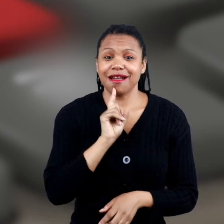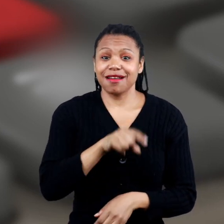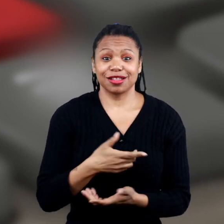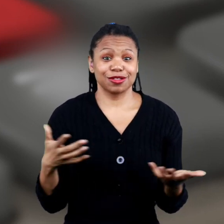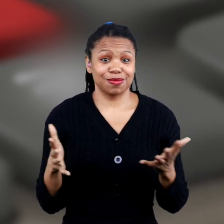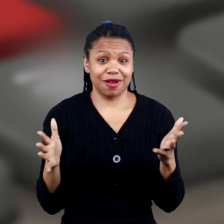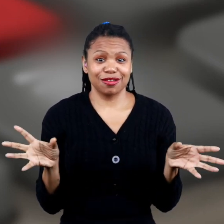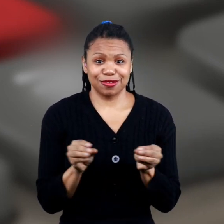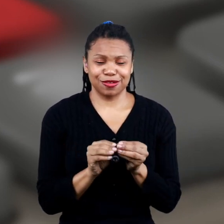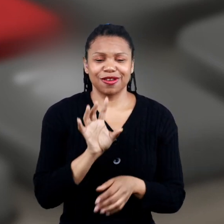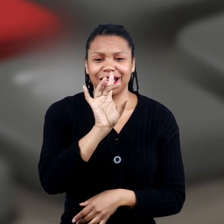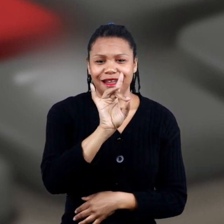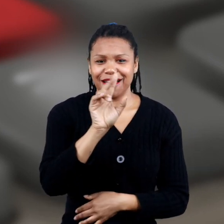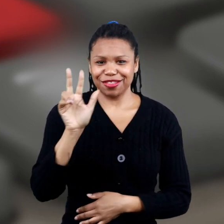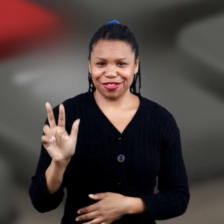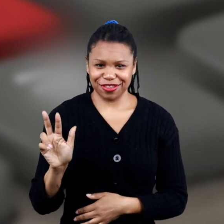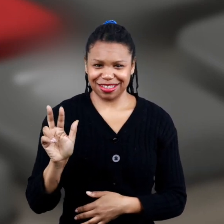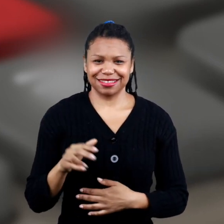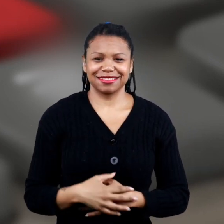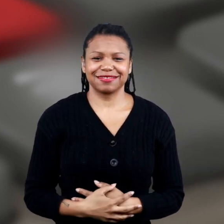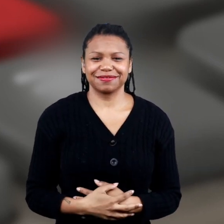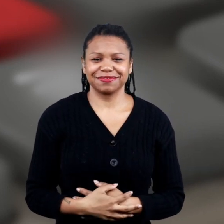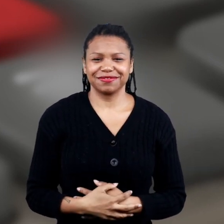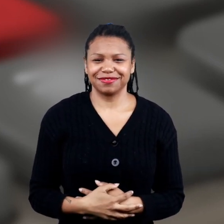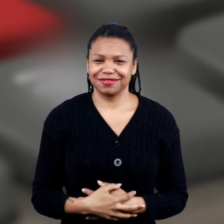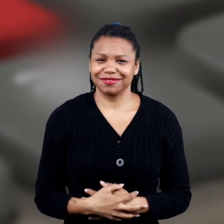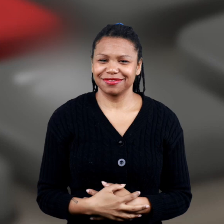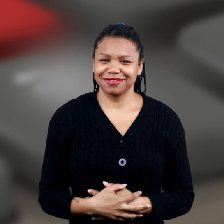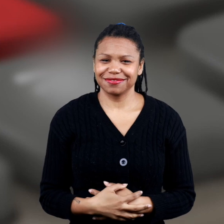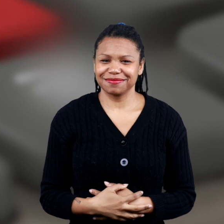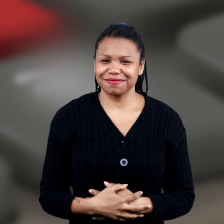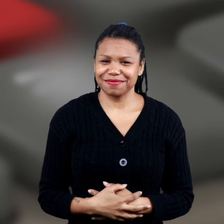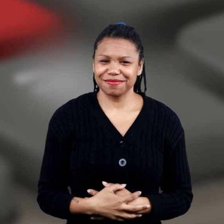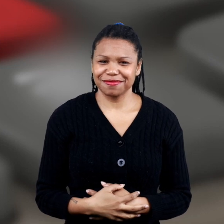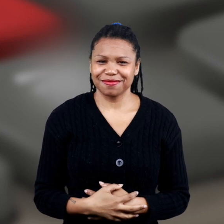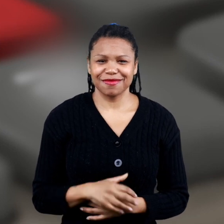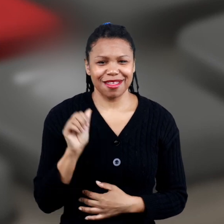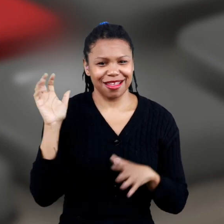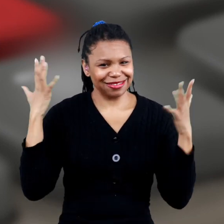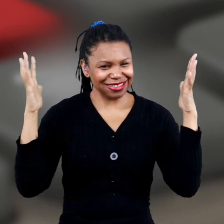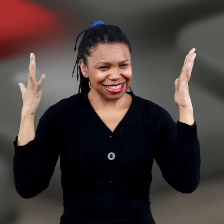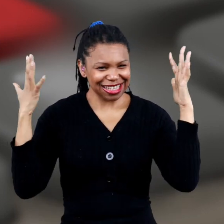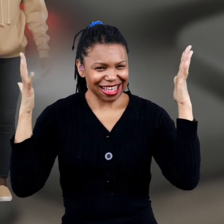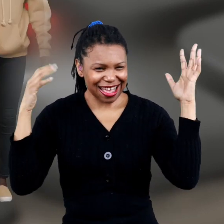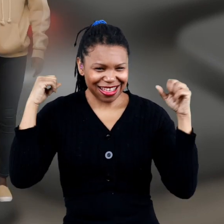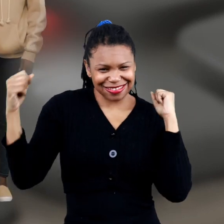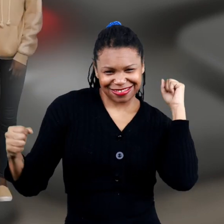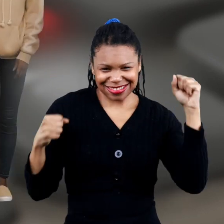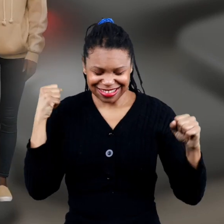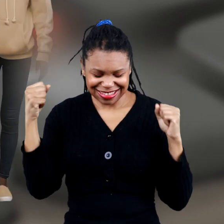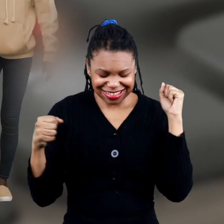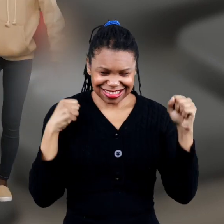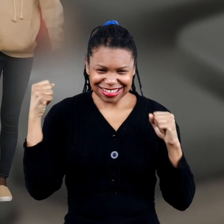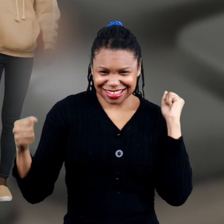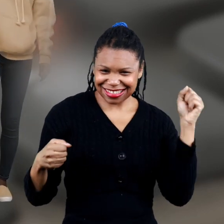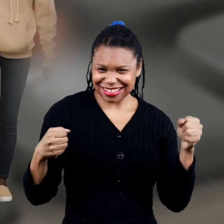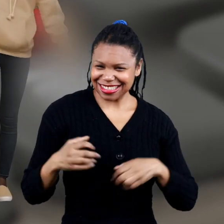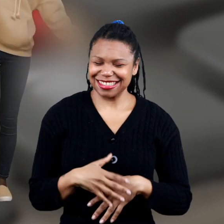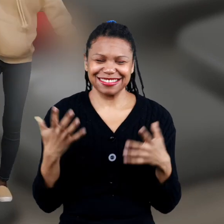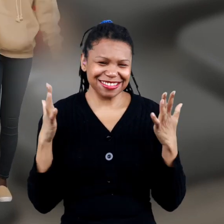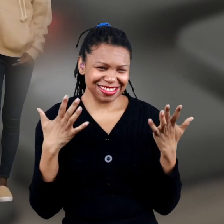two equals eight. So fifty-seven plus twenty-six is eighty-three. Super simple.